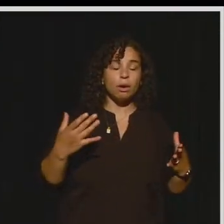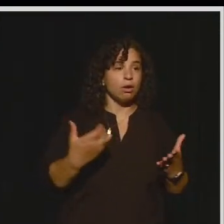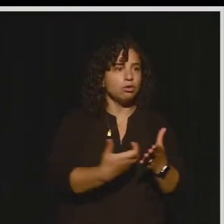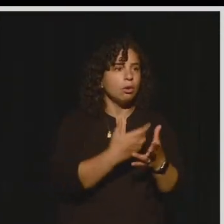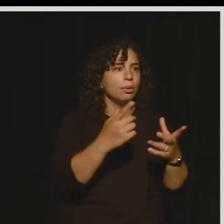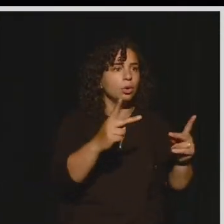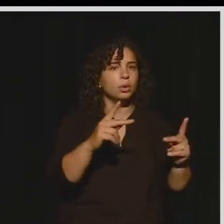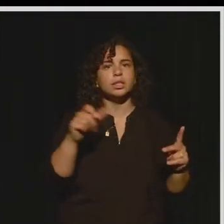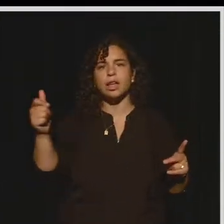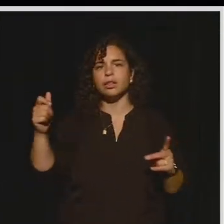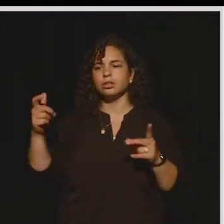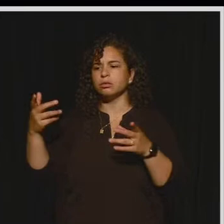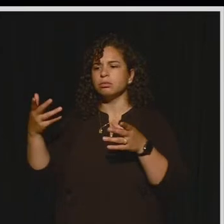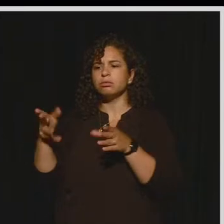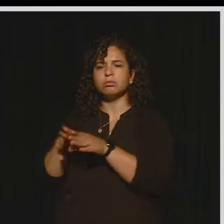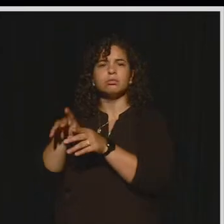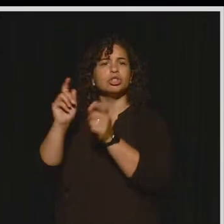like